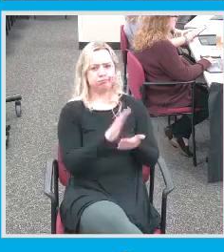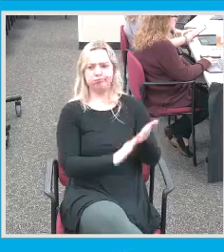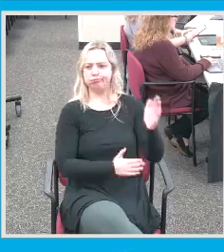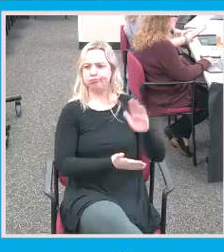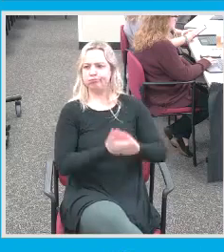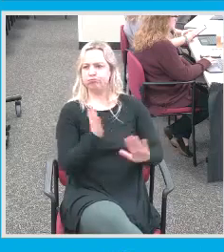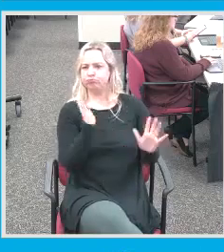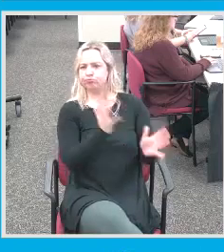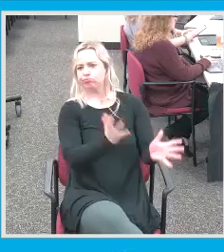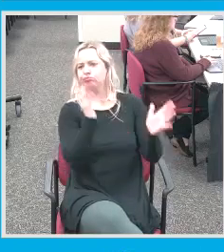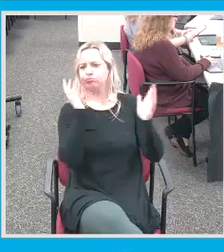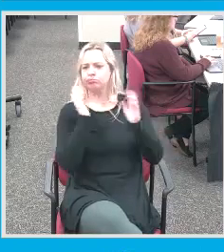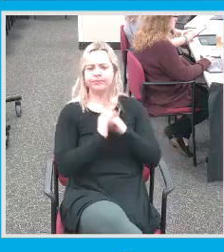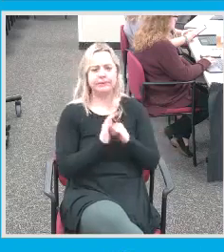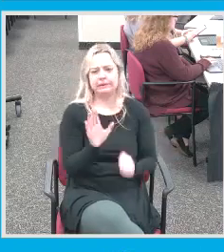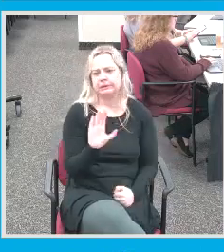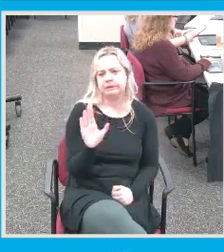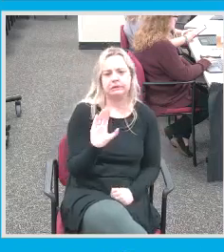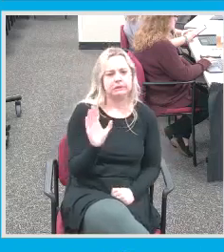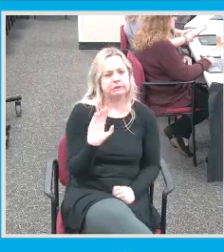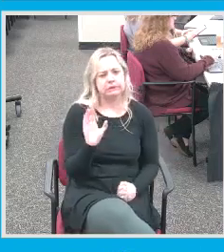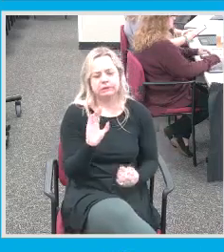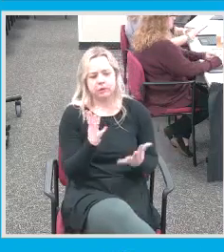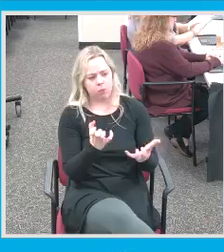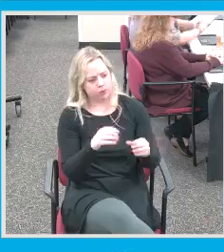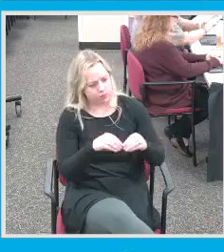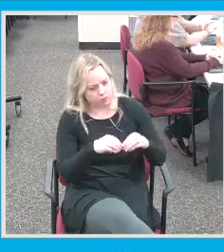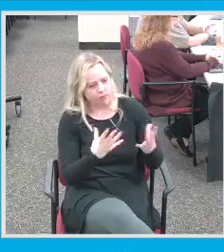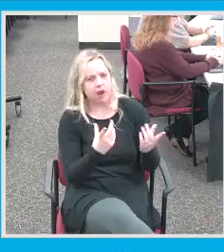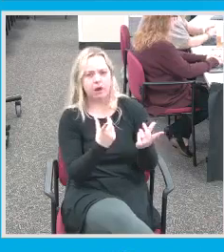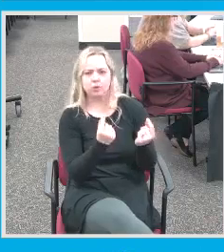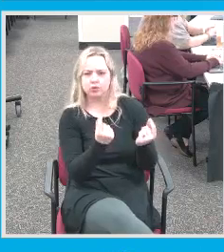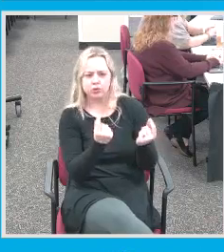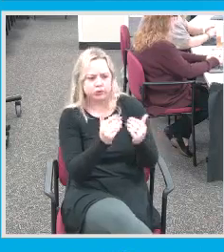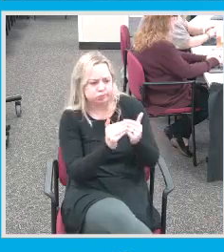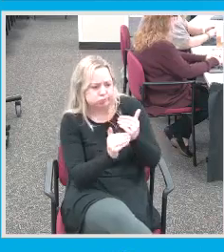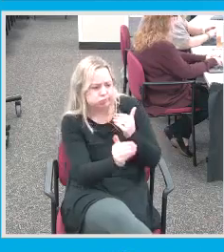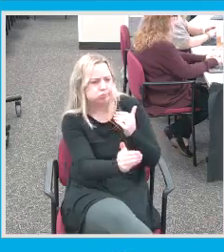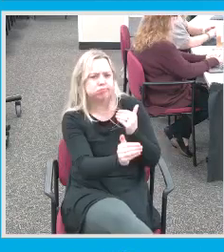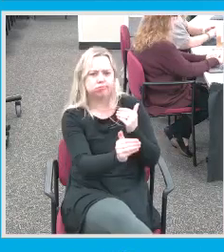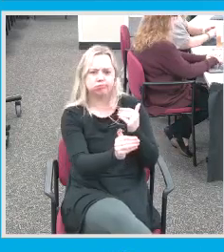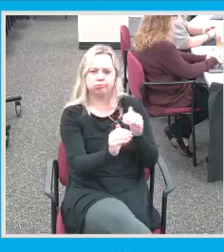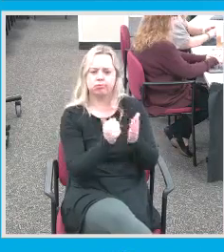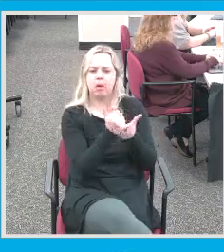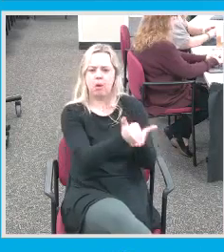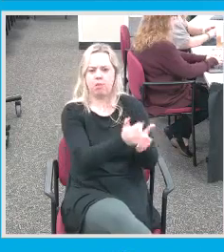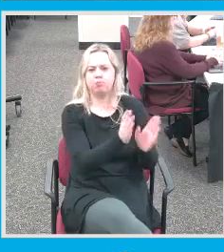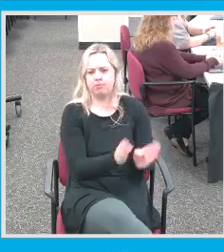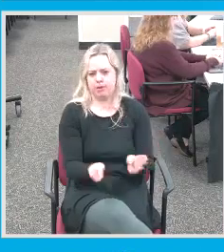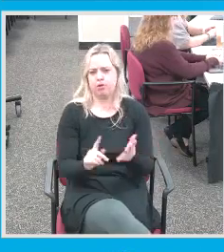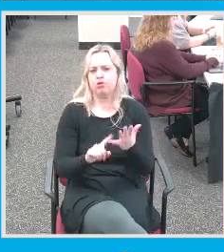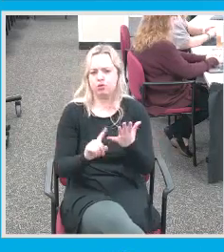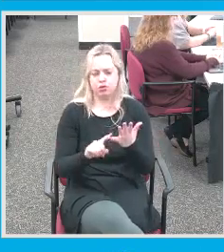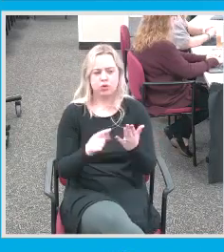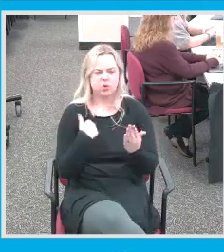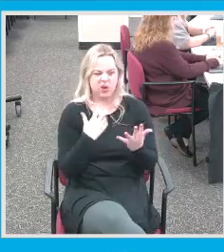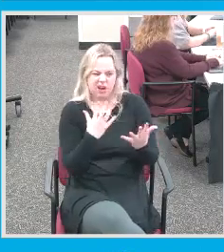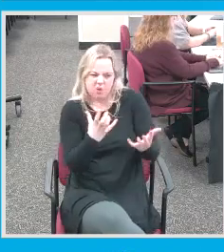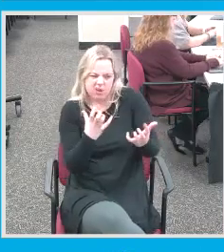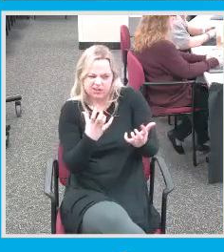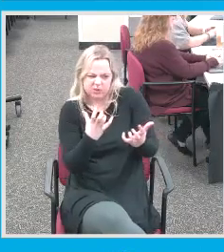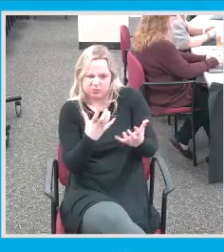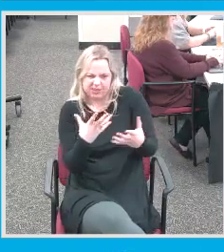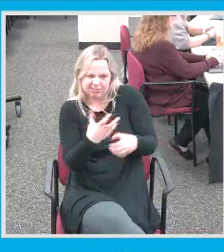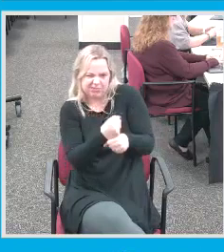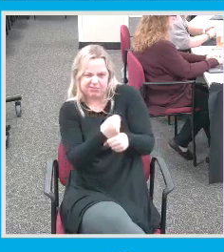leaving them high and dry without next steps or a way to stay involved. And so just wanted to give you that bit about the